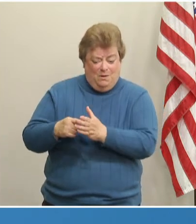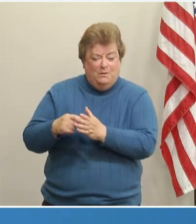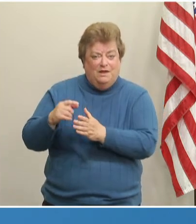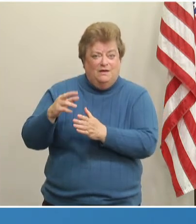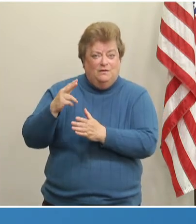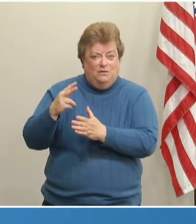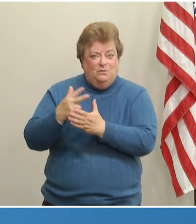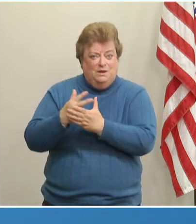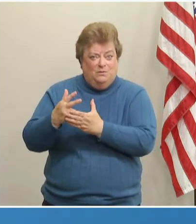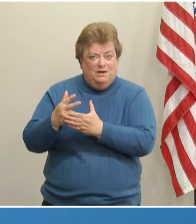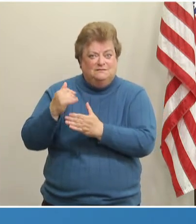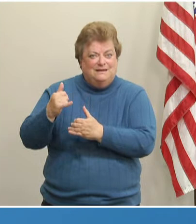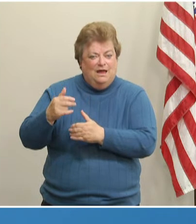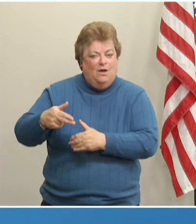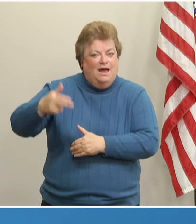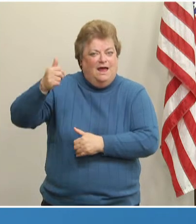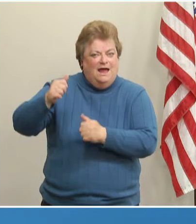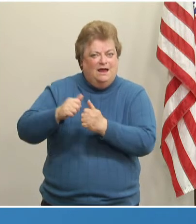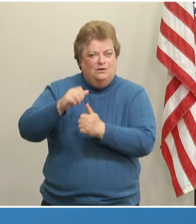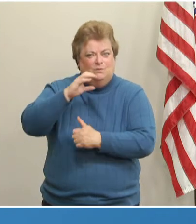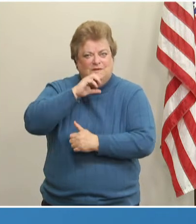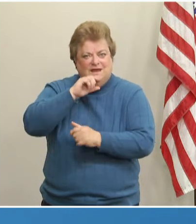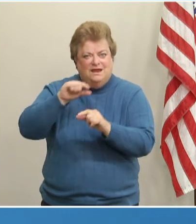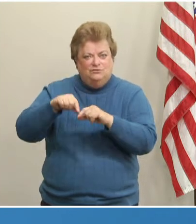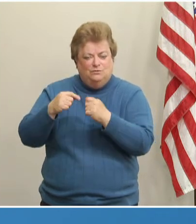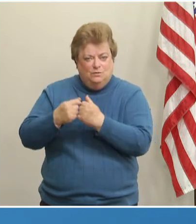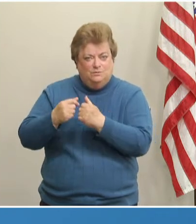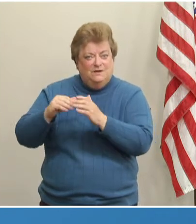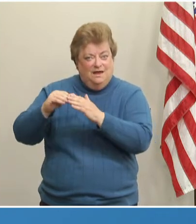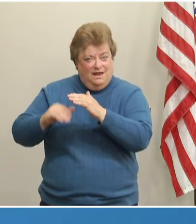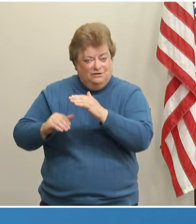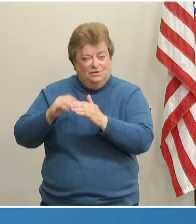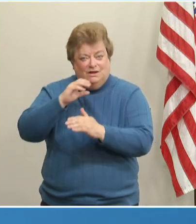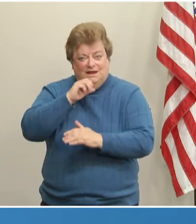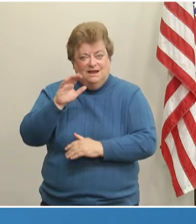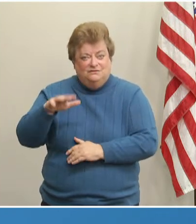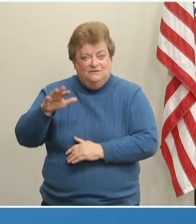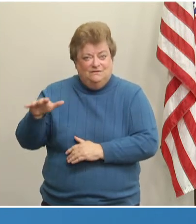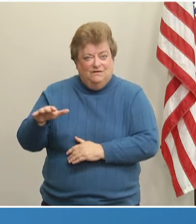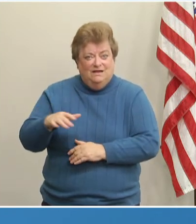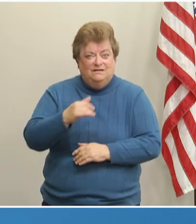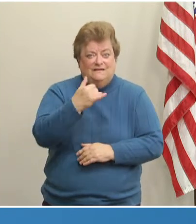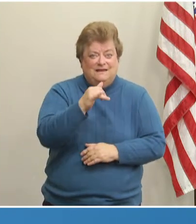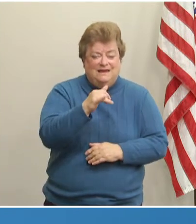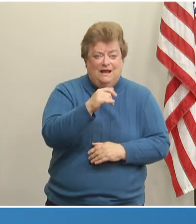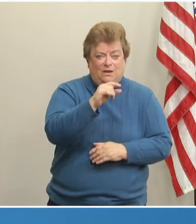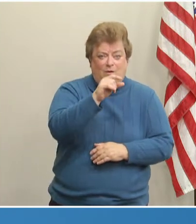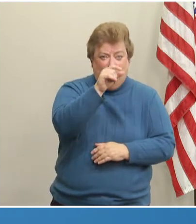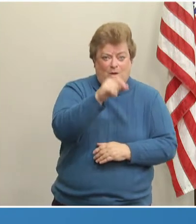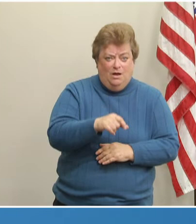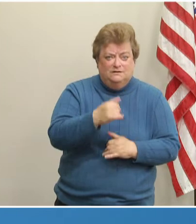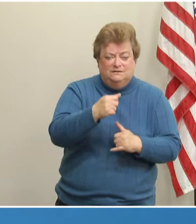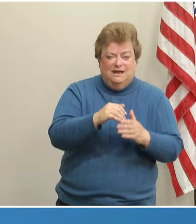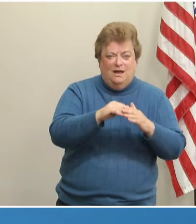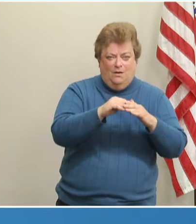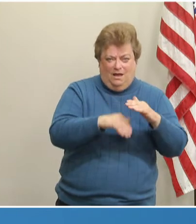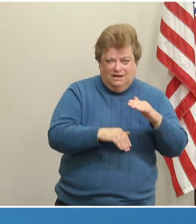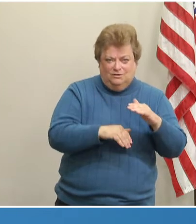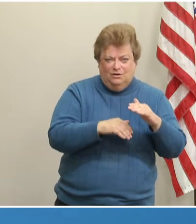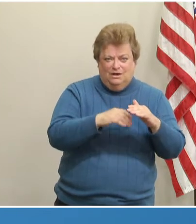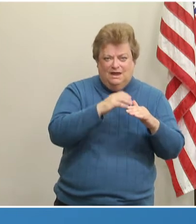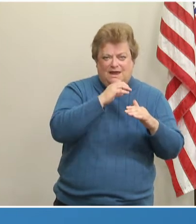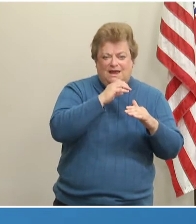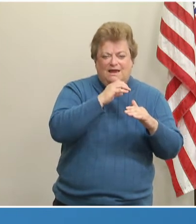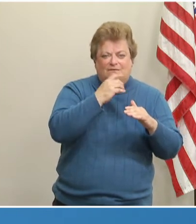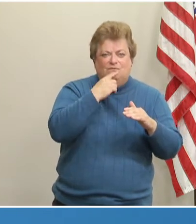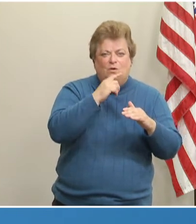are all higher in the age groups under age 55, and the yellow bars are all lower in the age groups